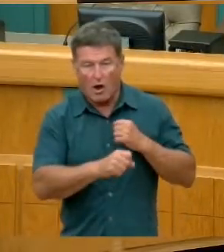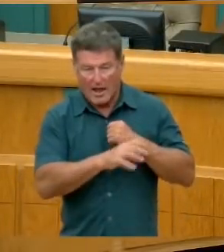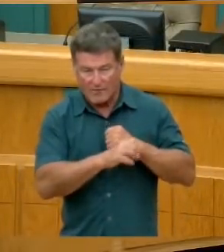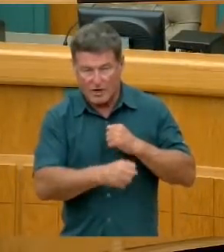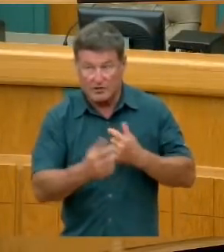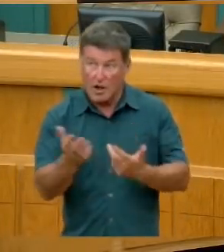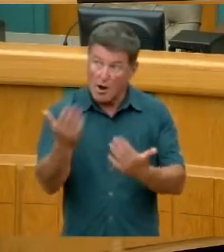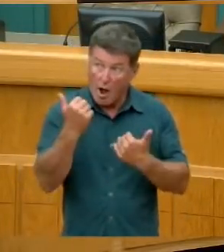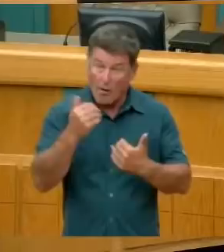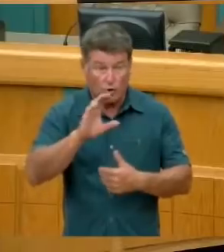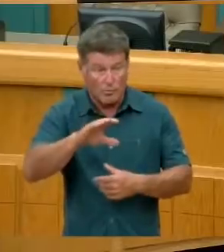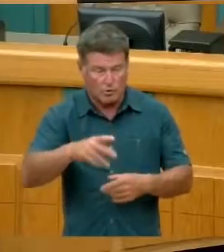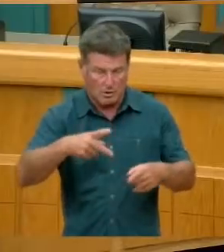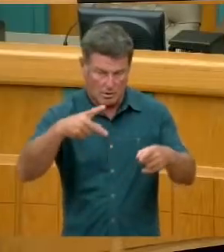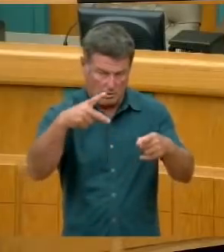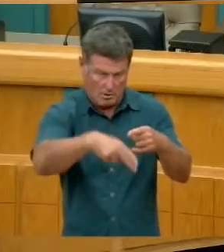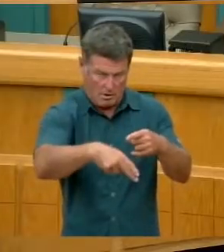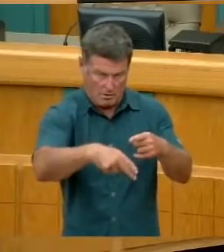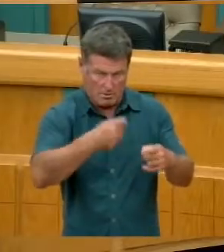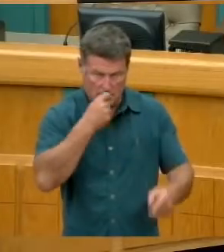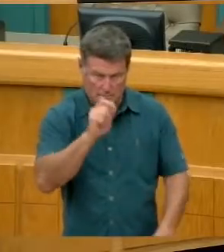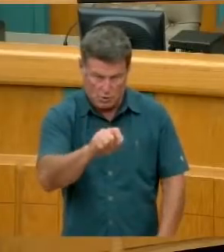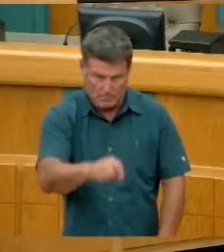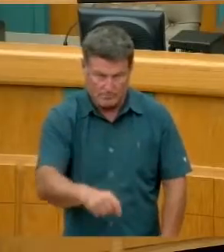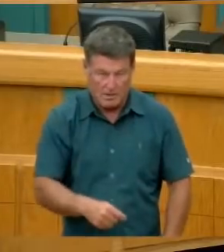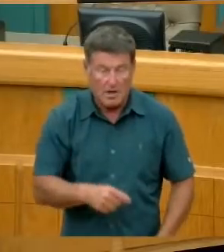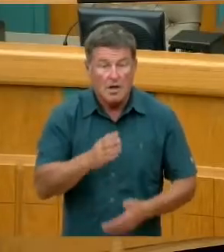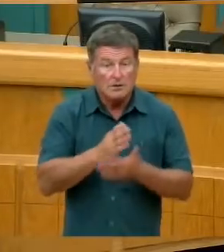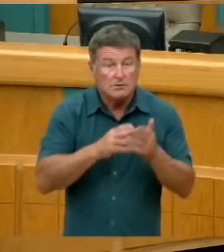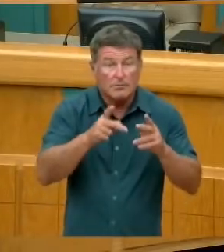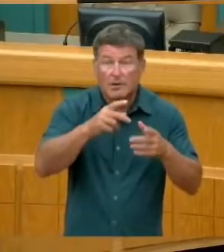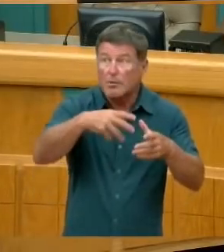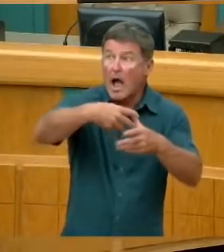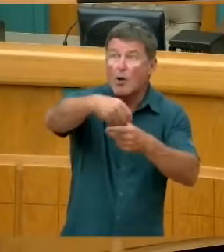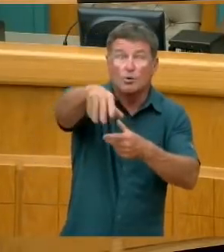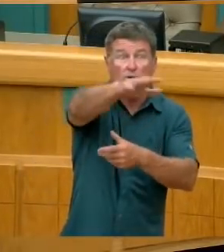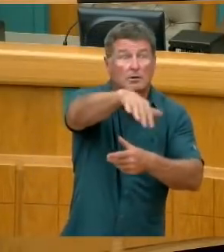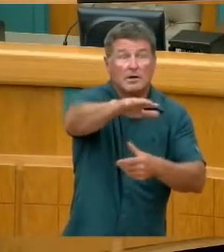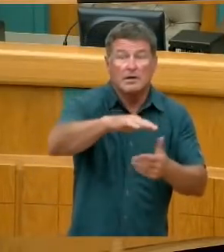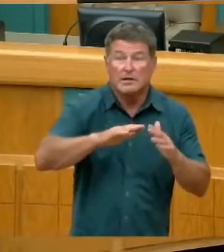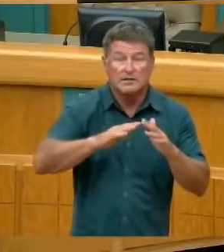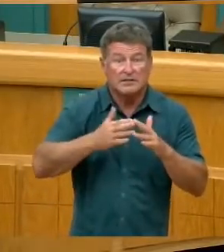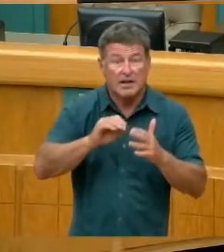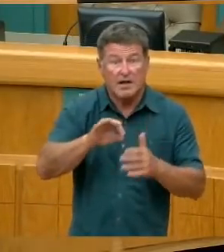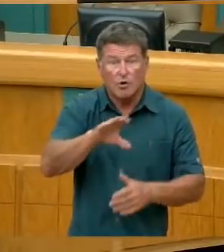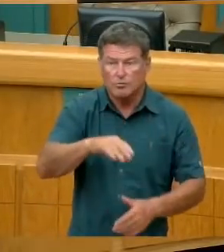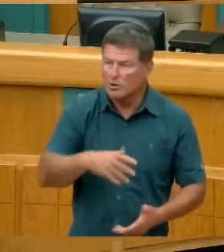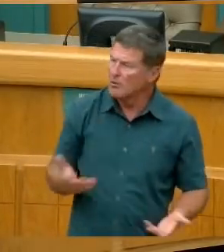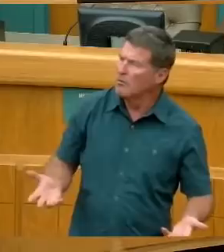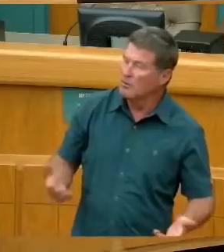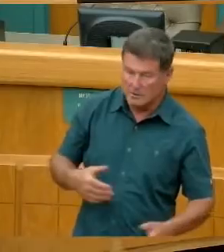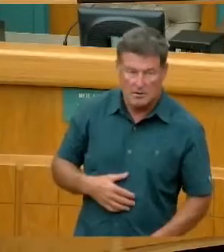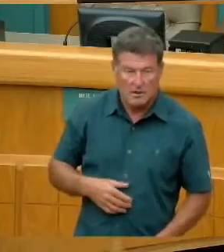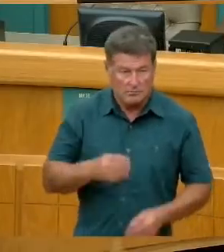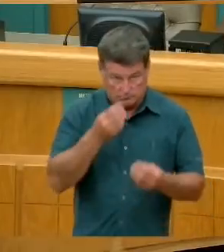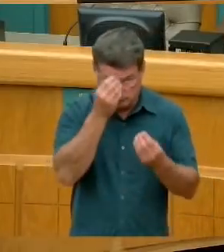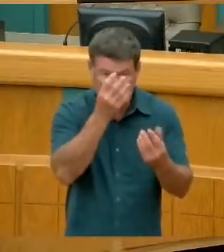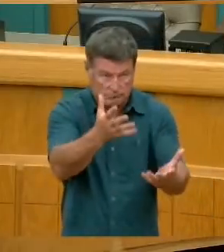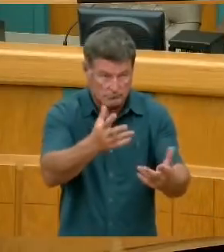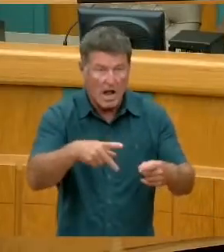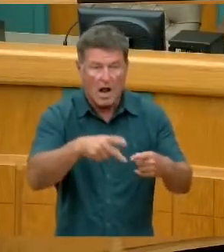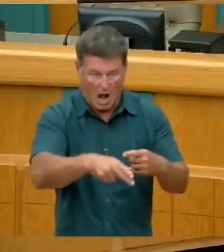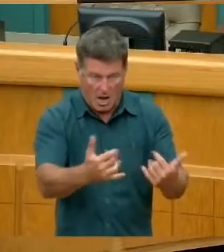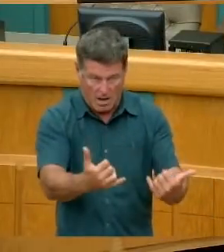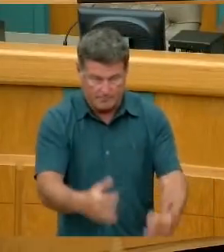So I just want to point that out to the community that's been following this. It's an important issue. Okay, and then